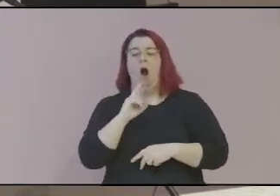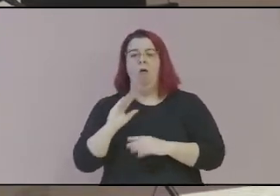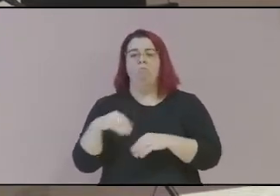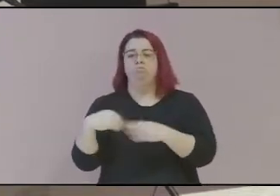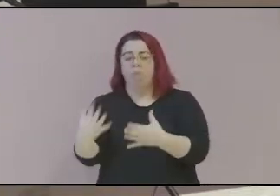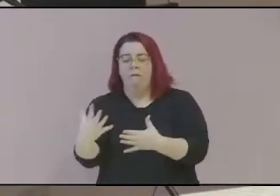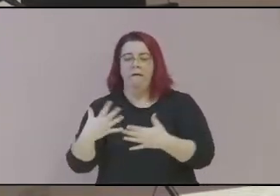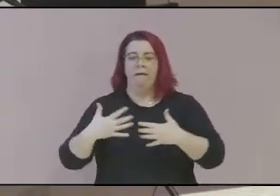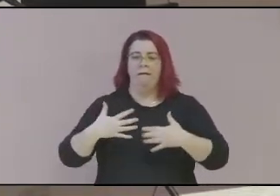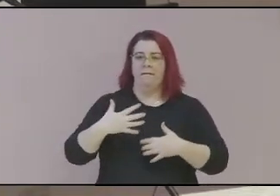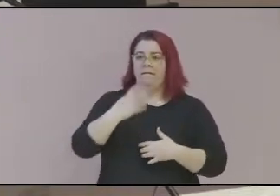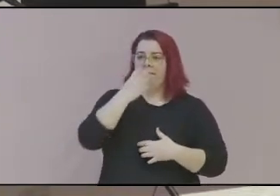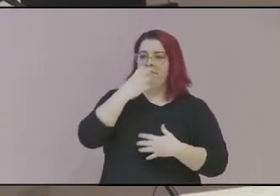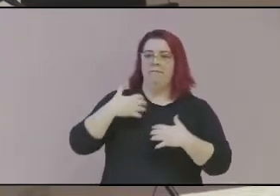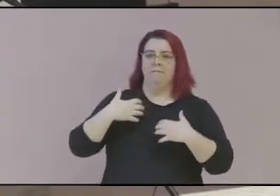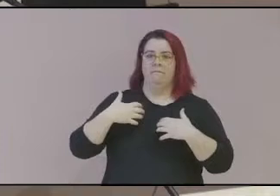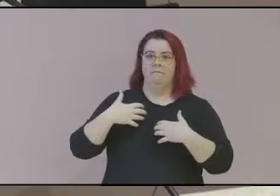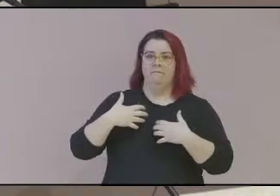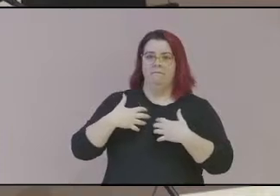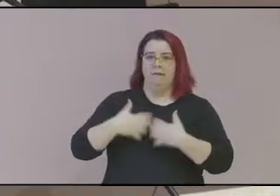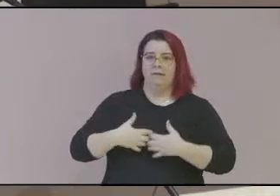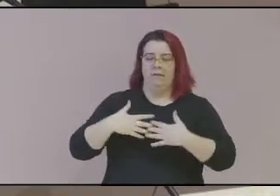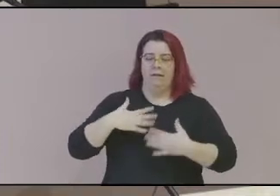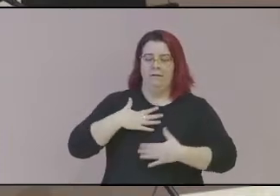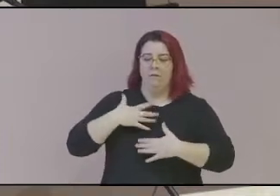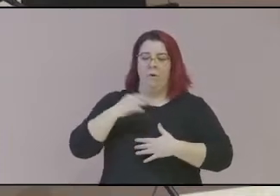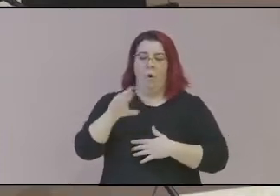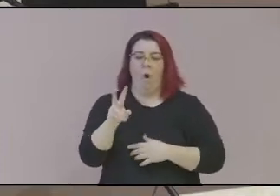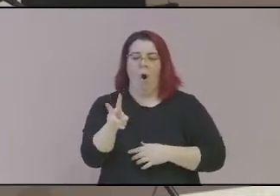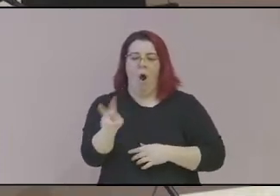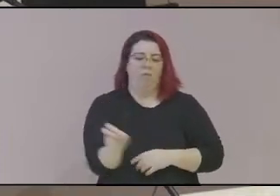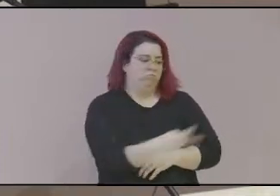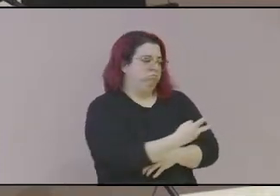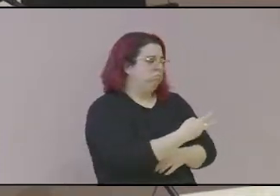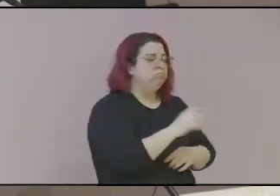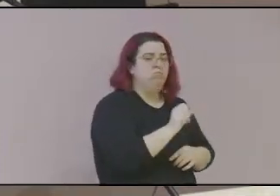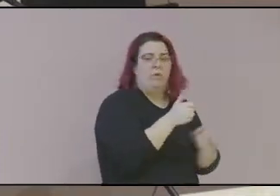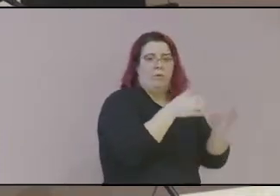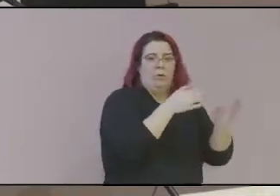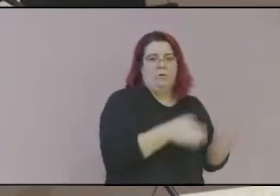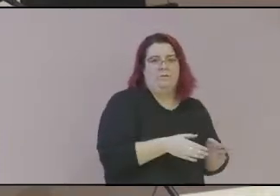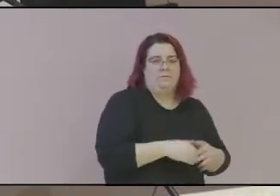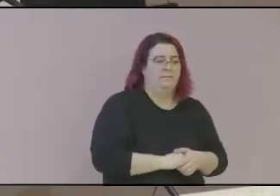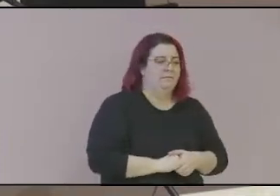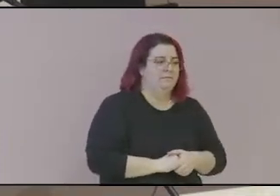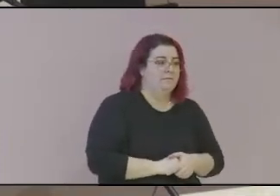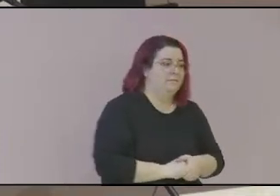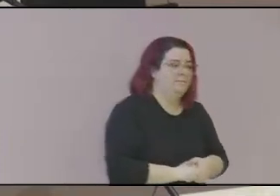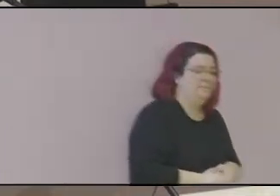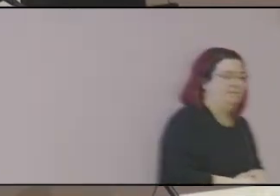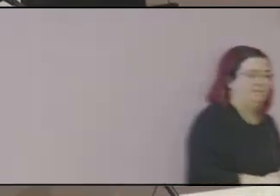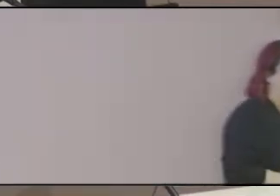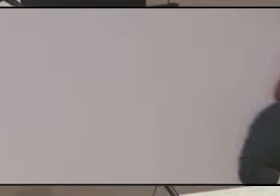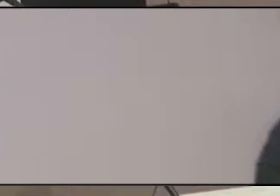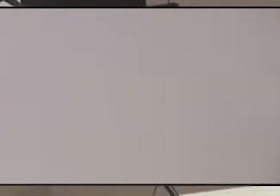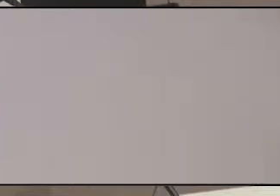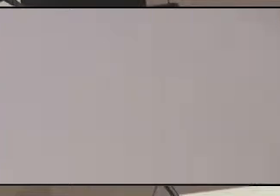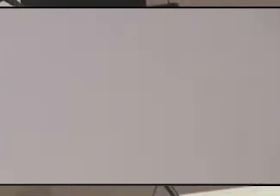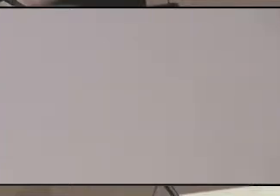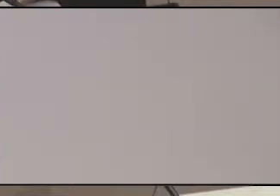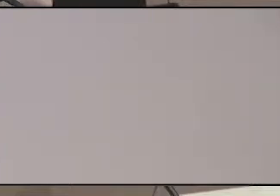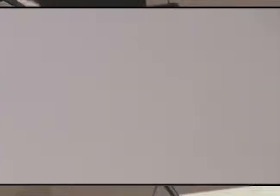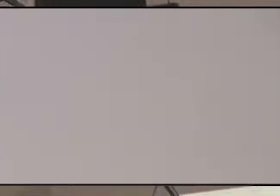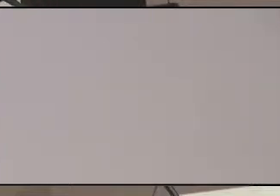I expected that going into the research. More unexpectedly, the research led me to understand that the